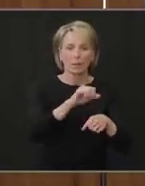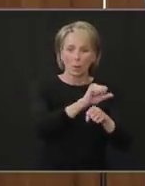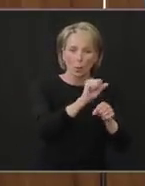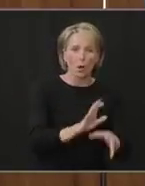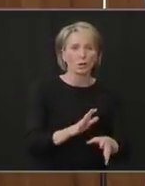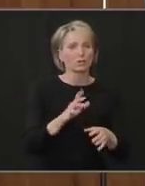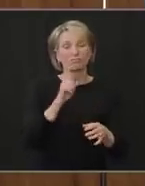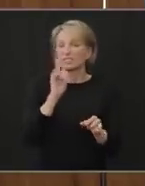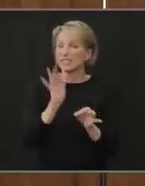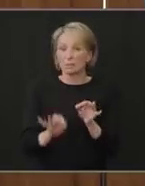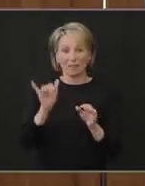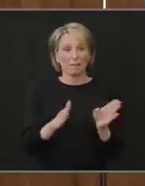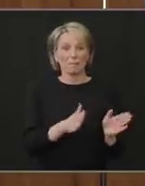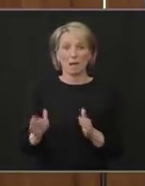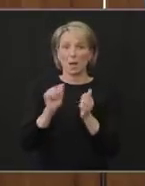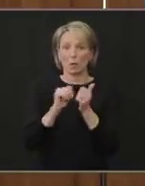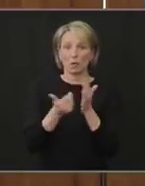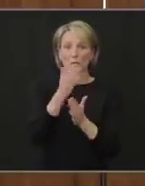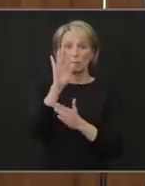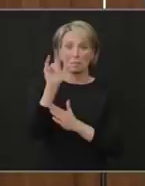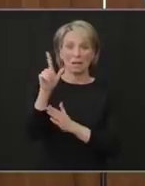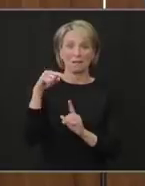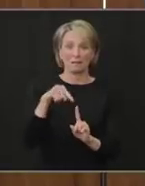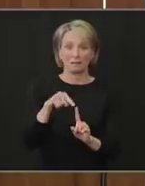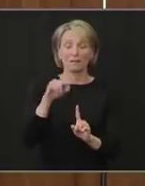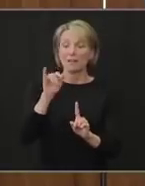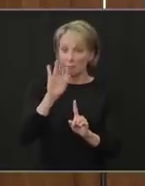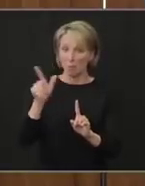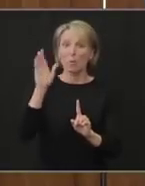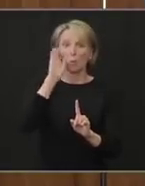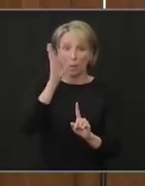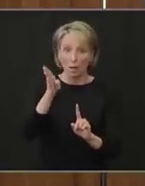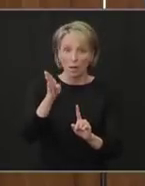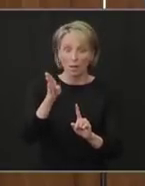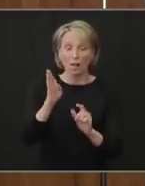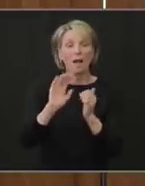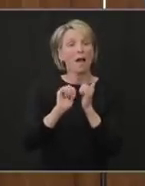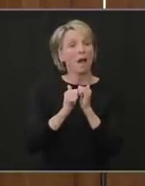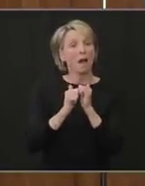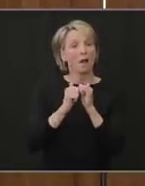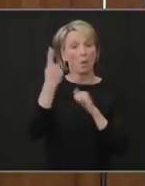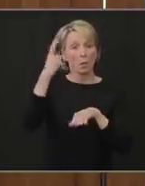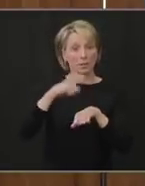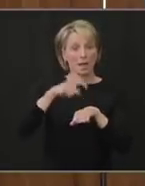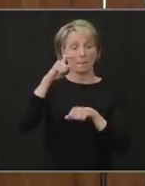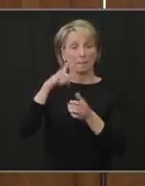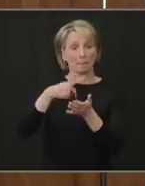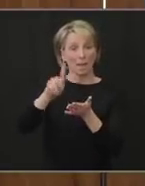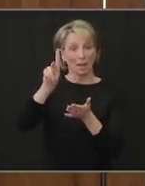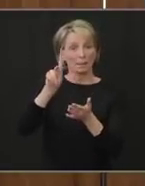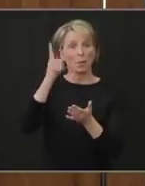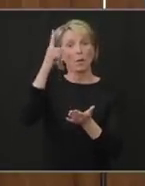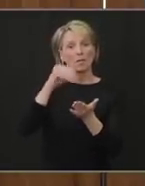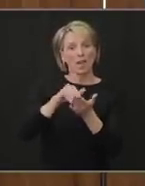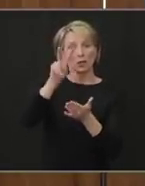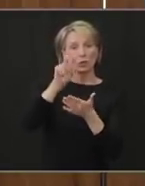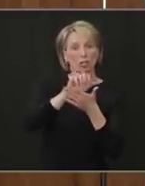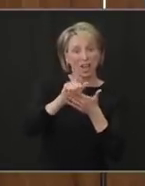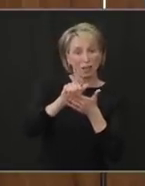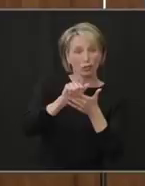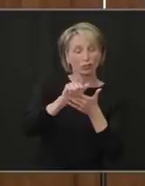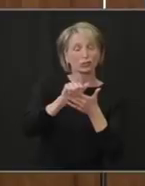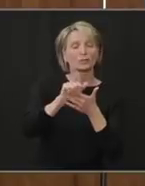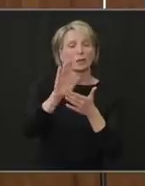Very simple. And this bill accomplishes it through a one-time payment of $1,200. You're familiar with the details. I'm not going to go into